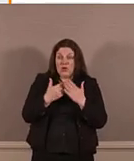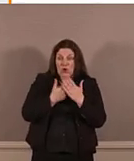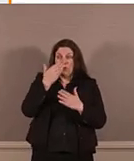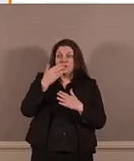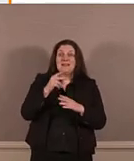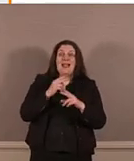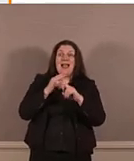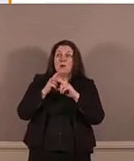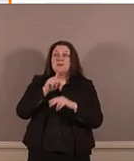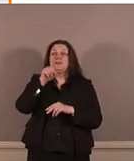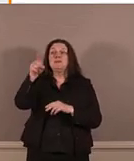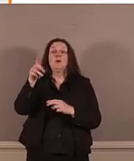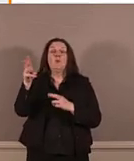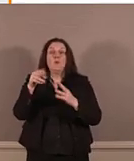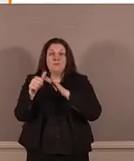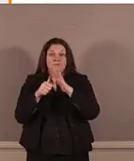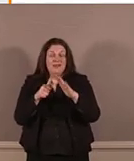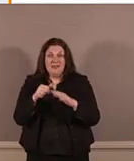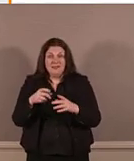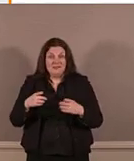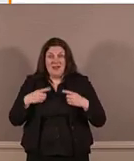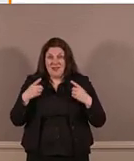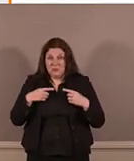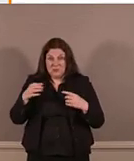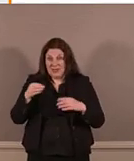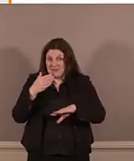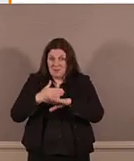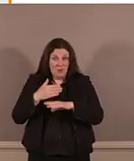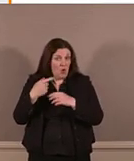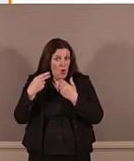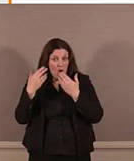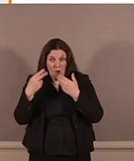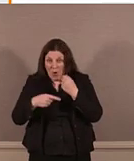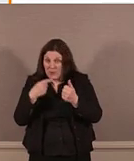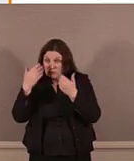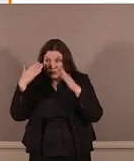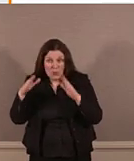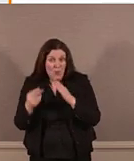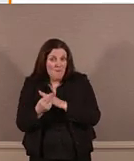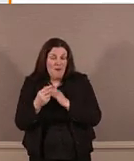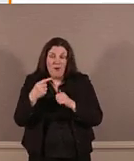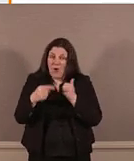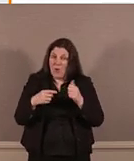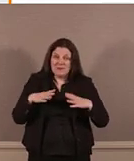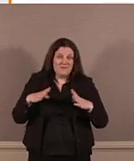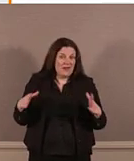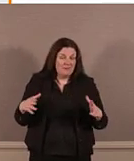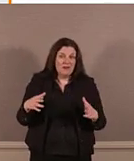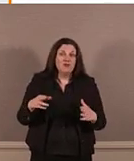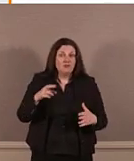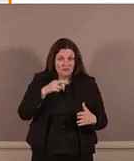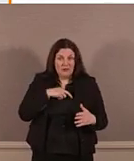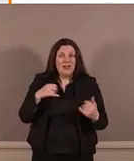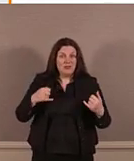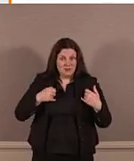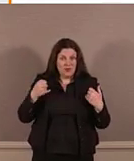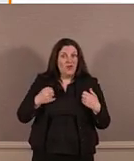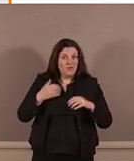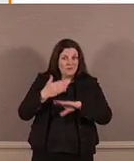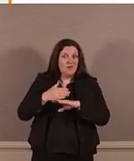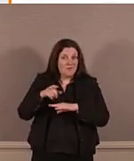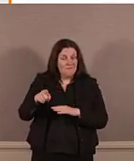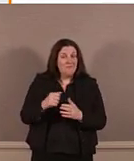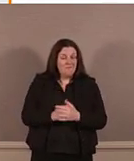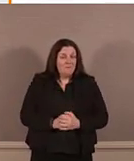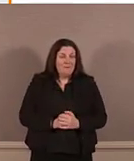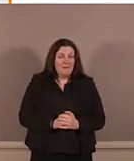out into placement, they're delighted to get employment. They always turn up, they're always available, and they really, really enjoy their job. And I suppose